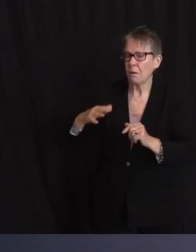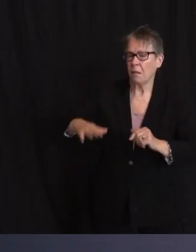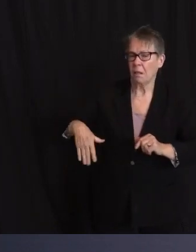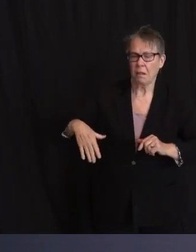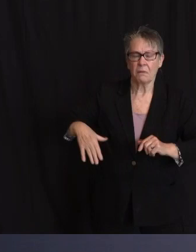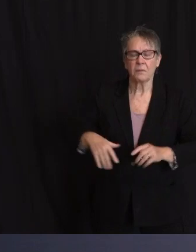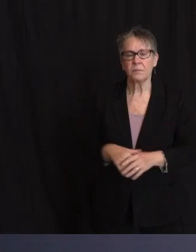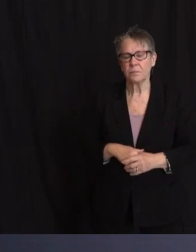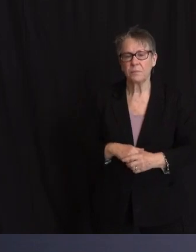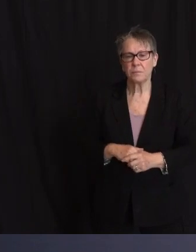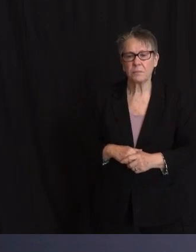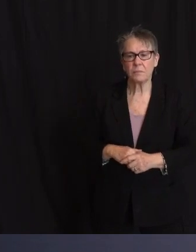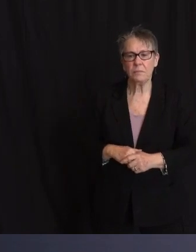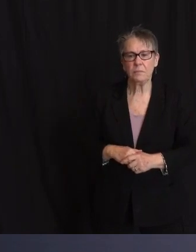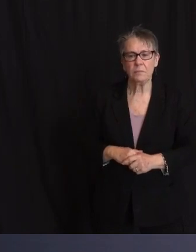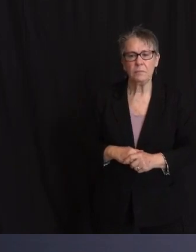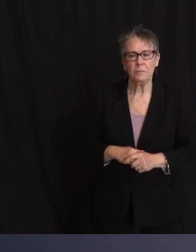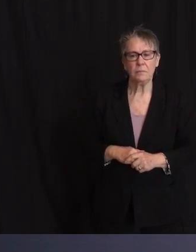active in